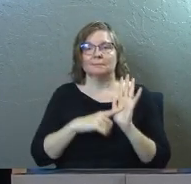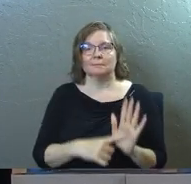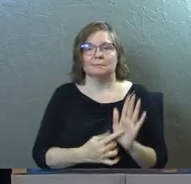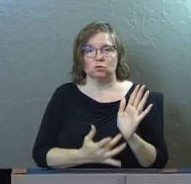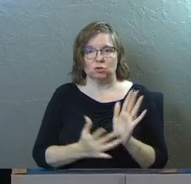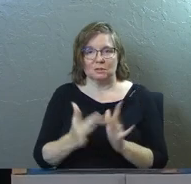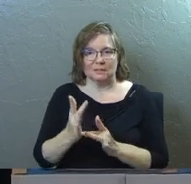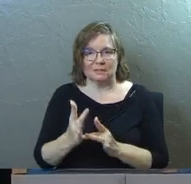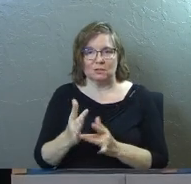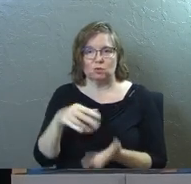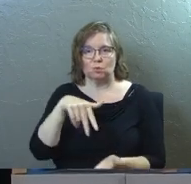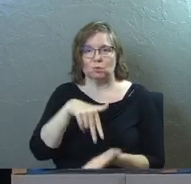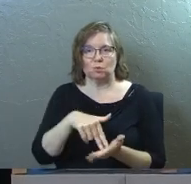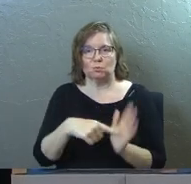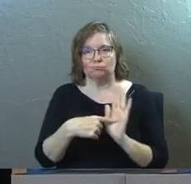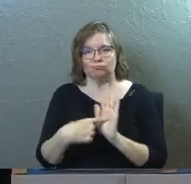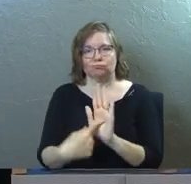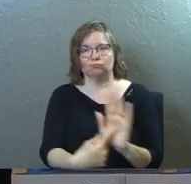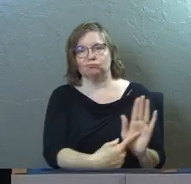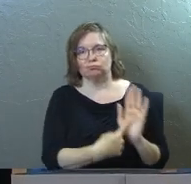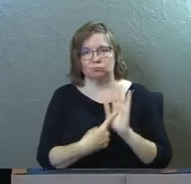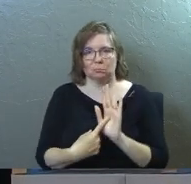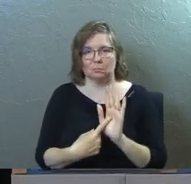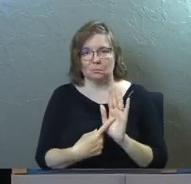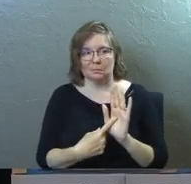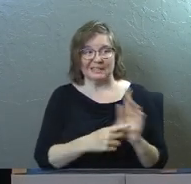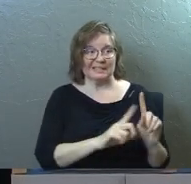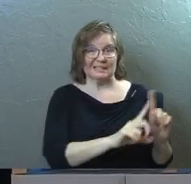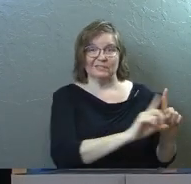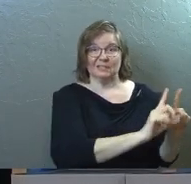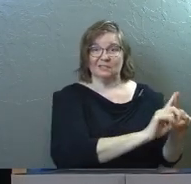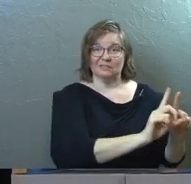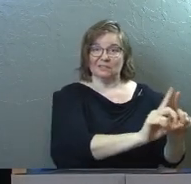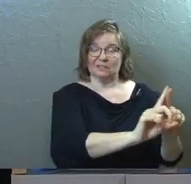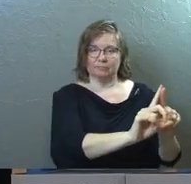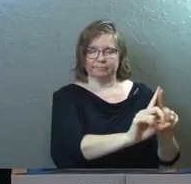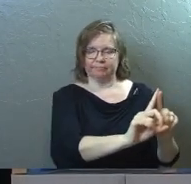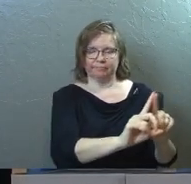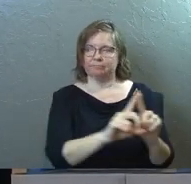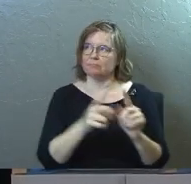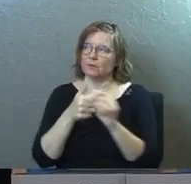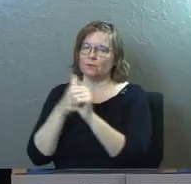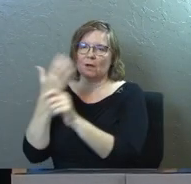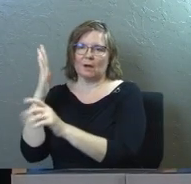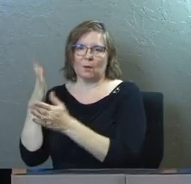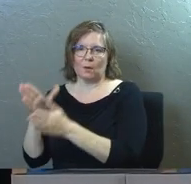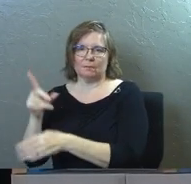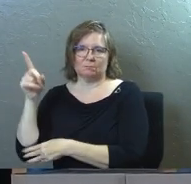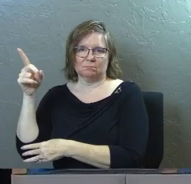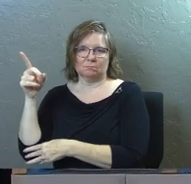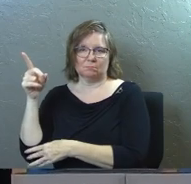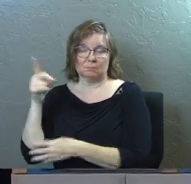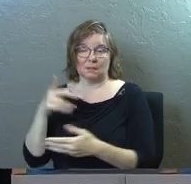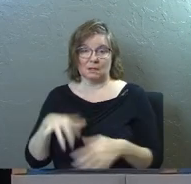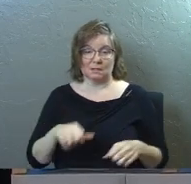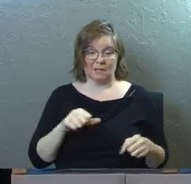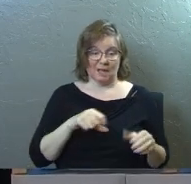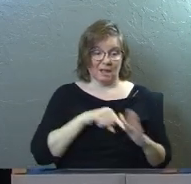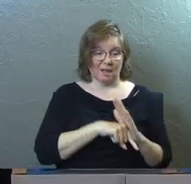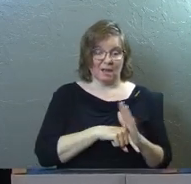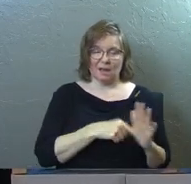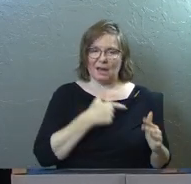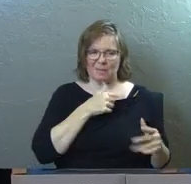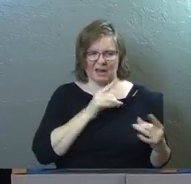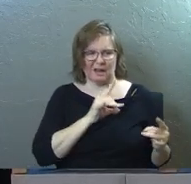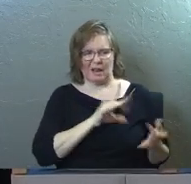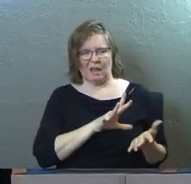Jesus, to stand out amongst the rest of the world who's doing things a certain way and to say, "No, I'm going to do it God's way." When somebody takes another life,